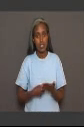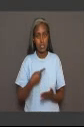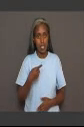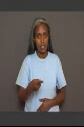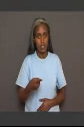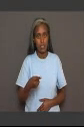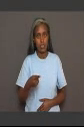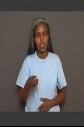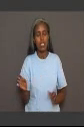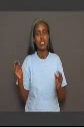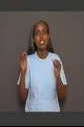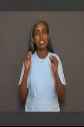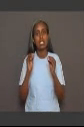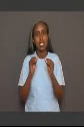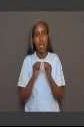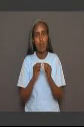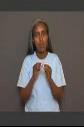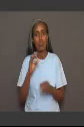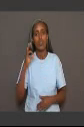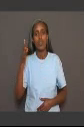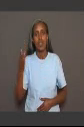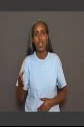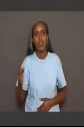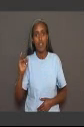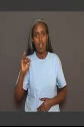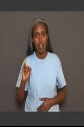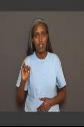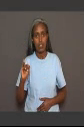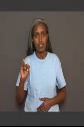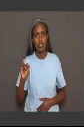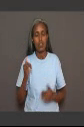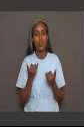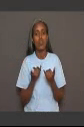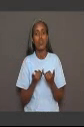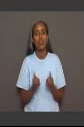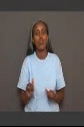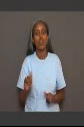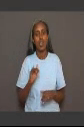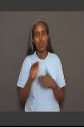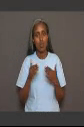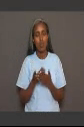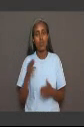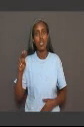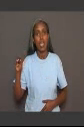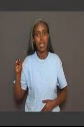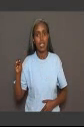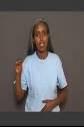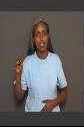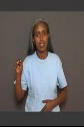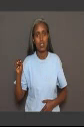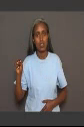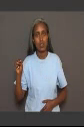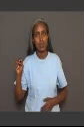then the sum of fi over all n with